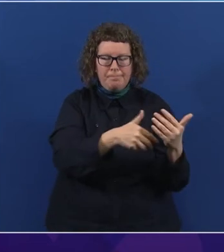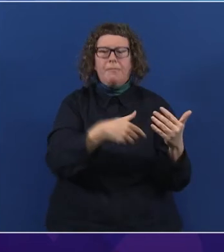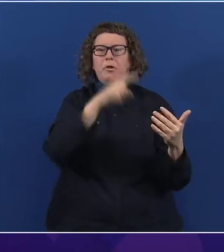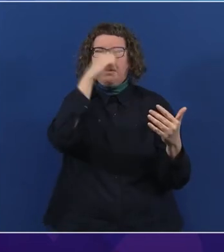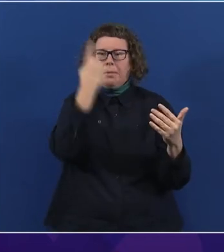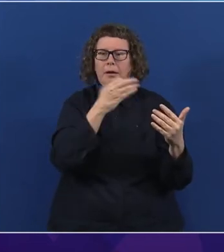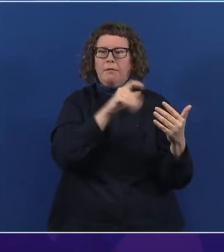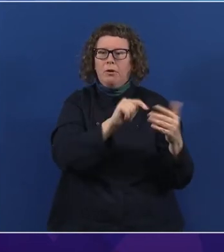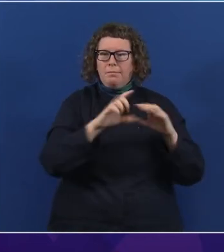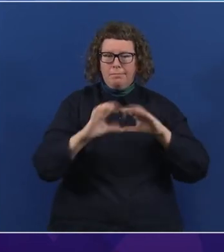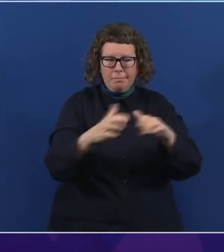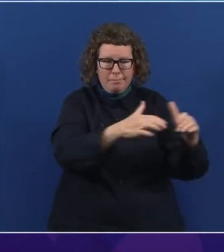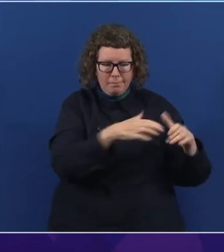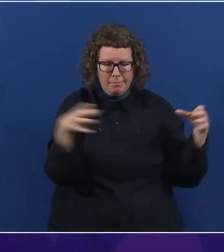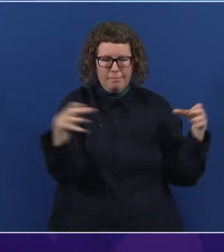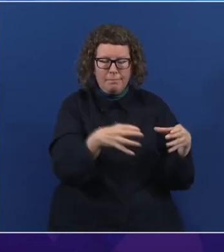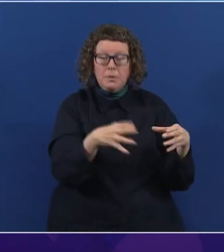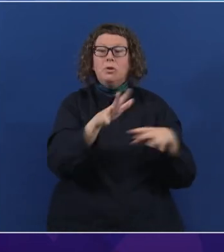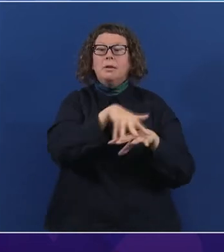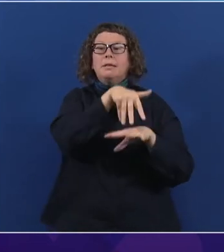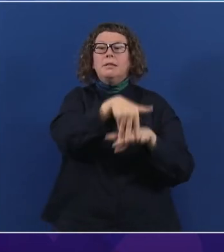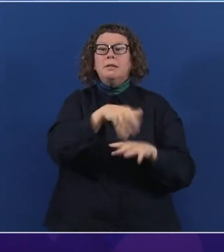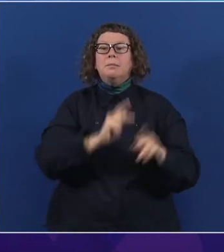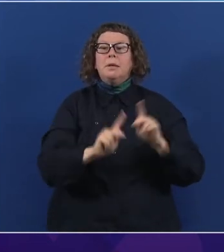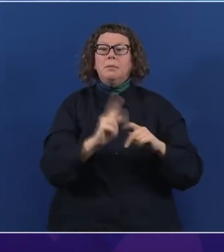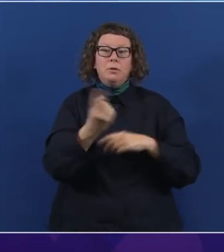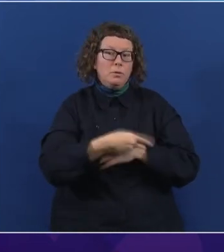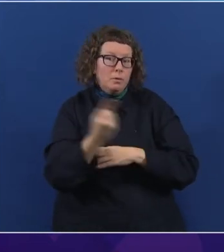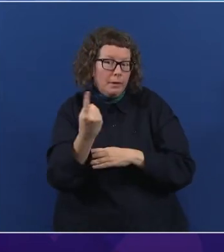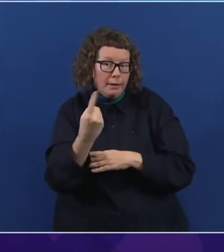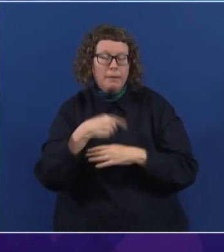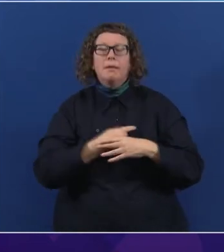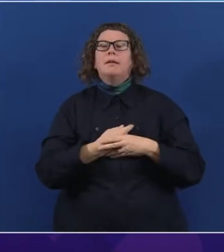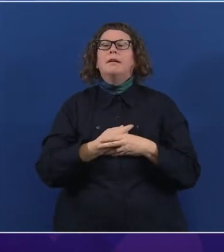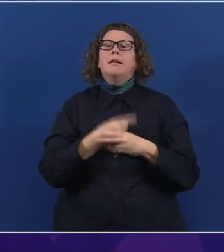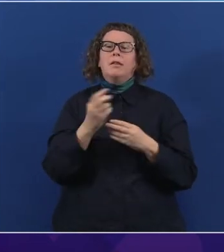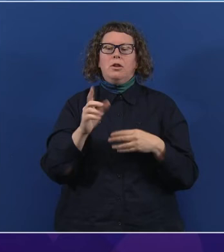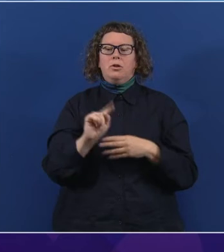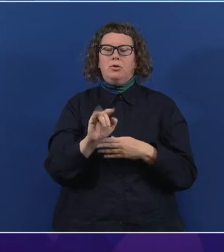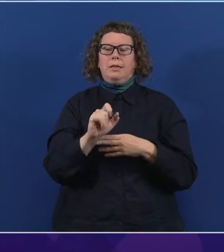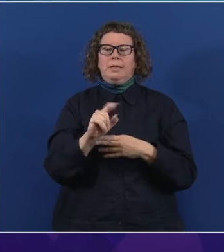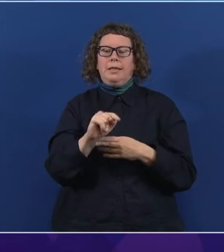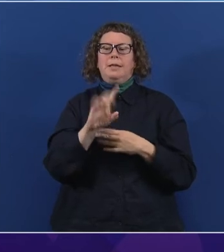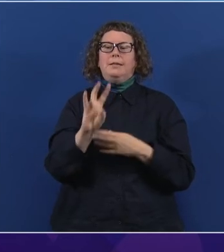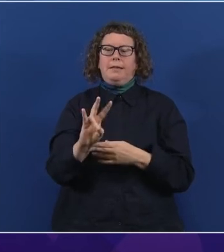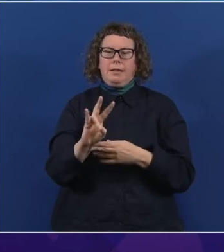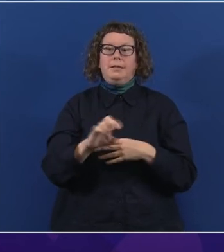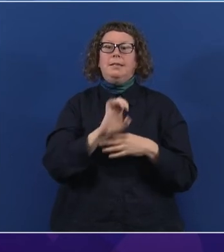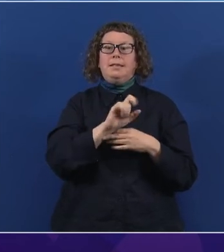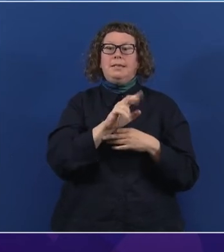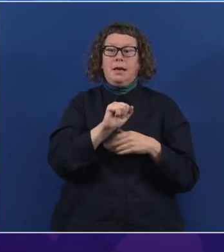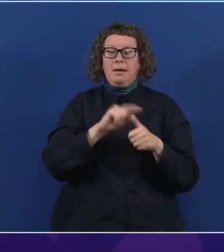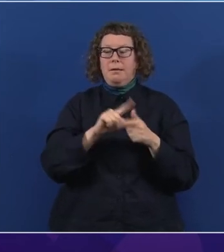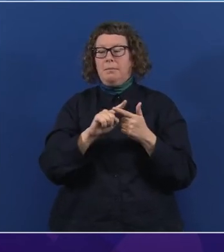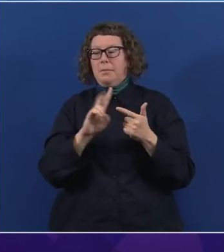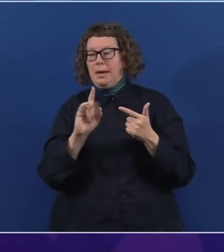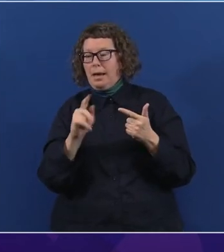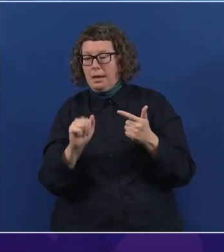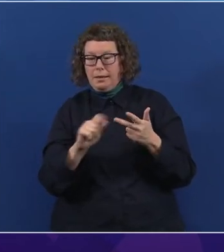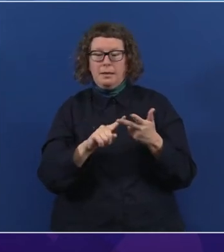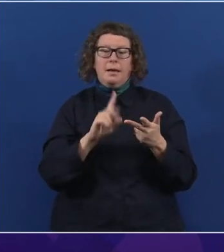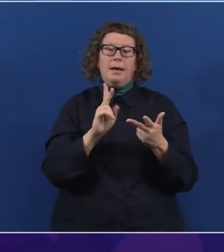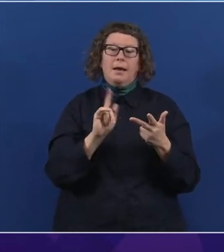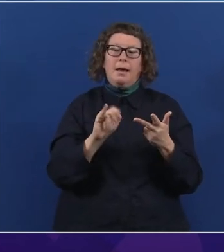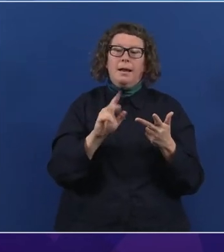Today, the area encompasses the Indigenous people of the Treaty 7 region in southern Alberta, the Siksika, the Piikani,